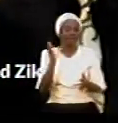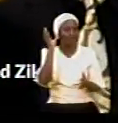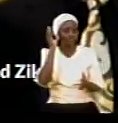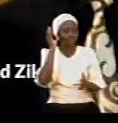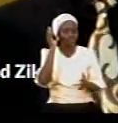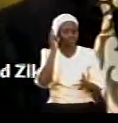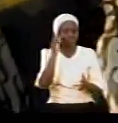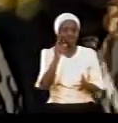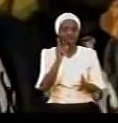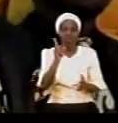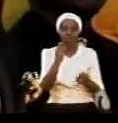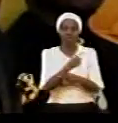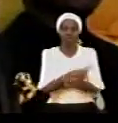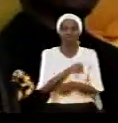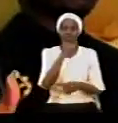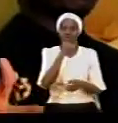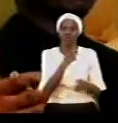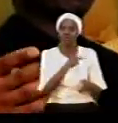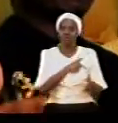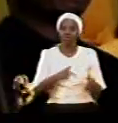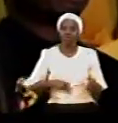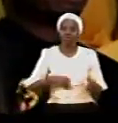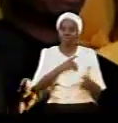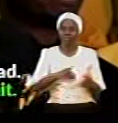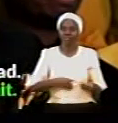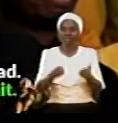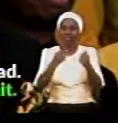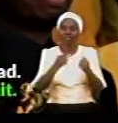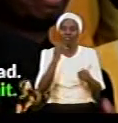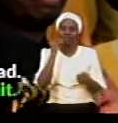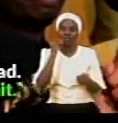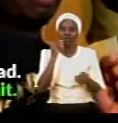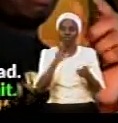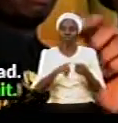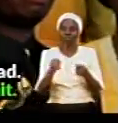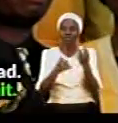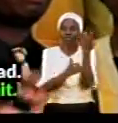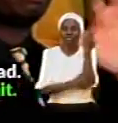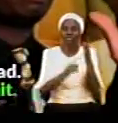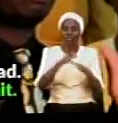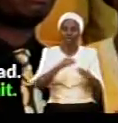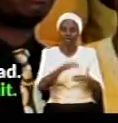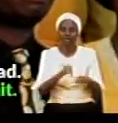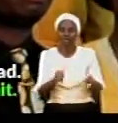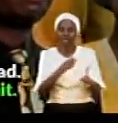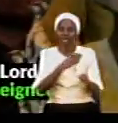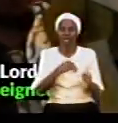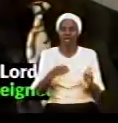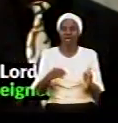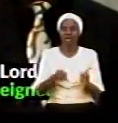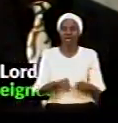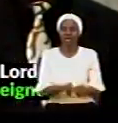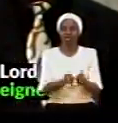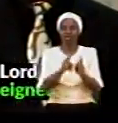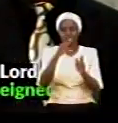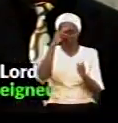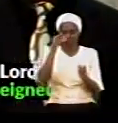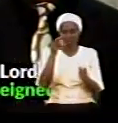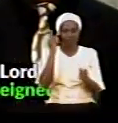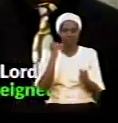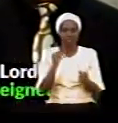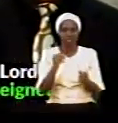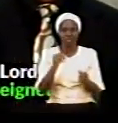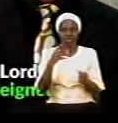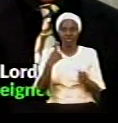called Ziklag. While he was gone, the enemy came and stole everything he had. But you see,